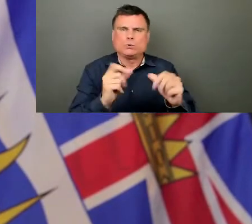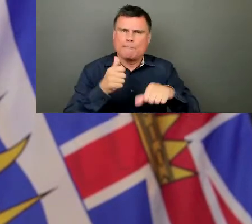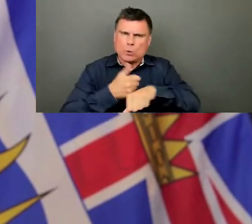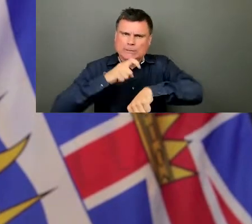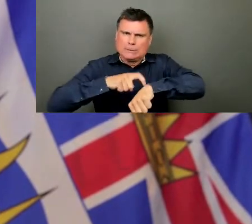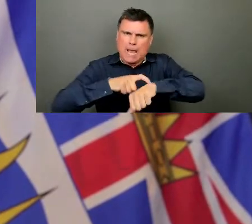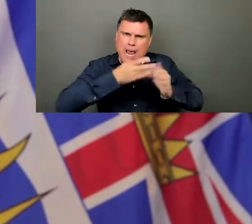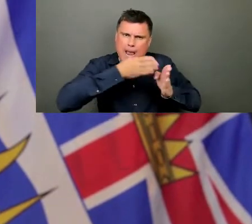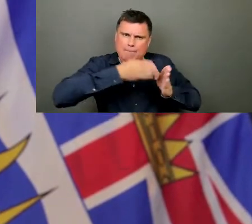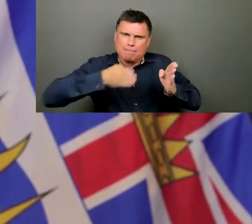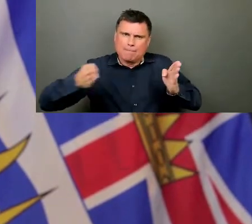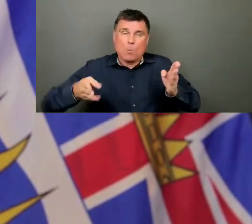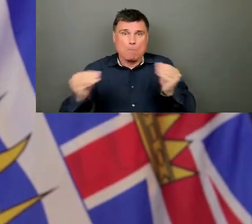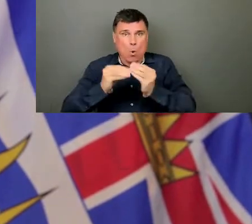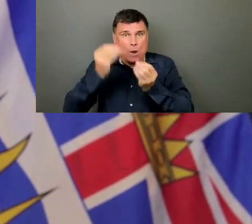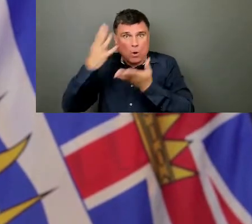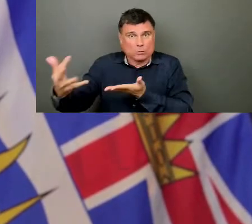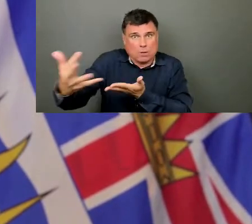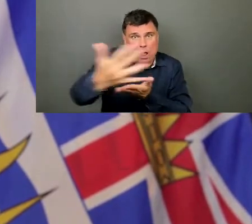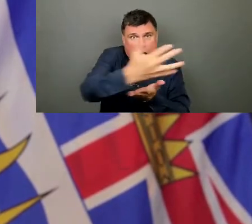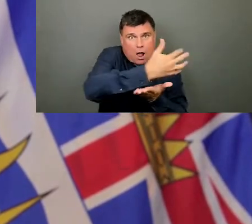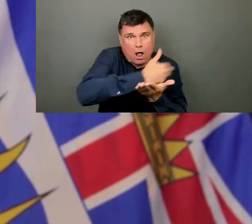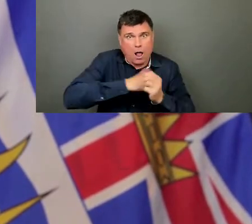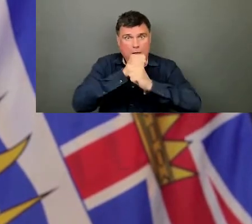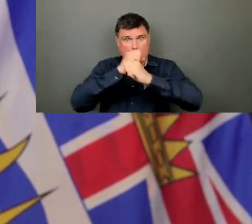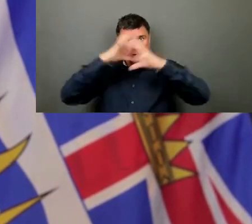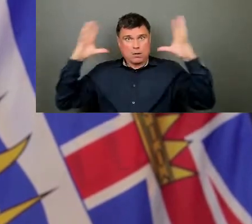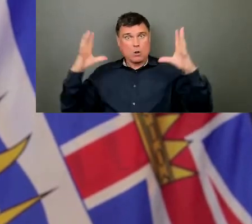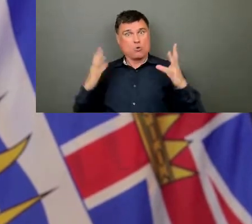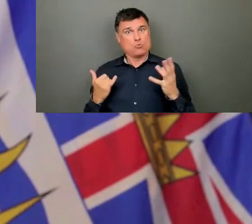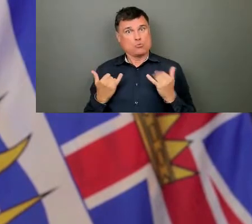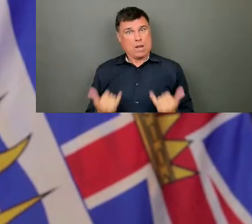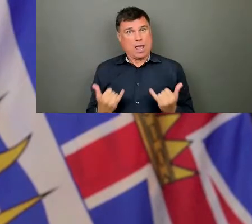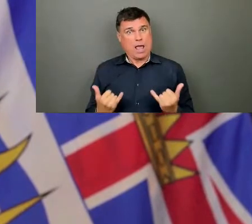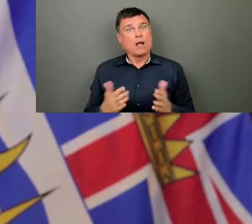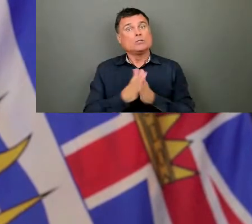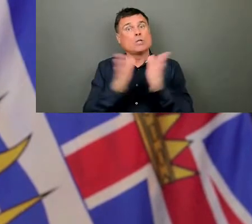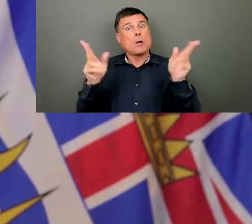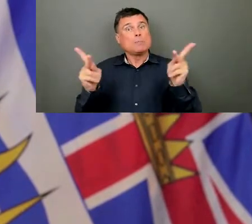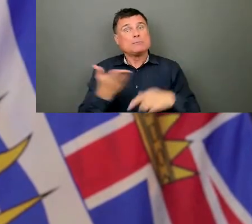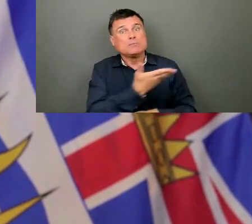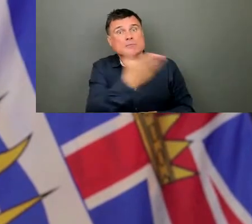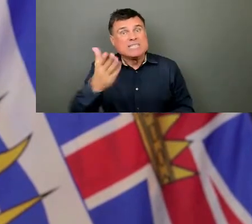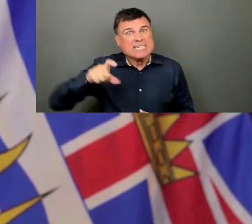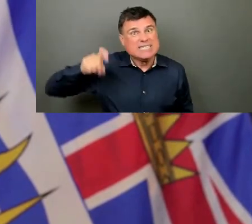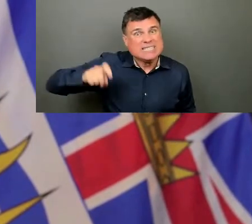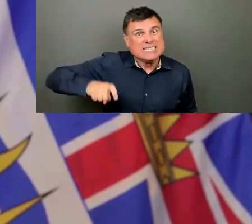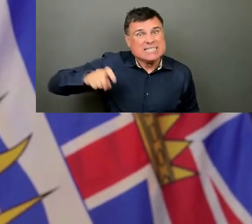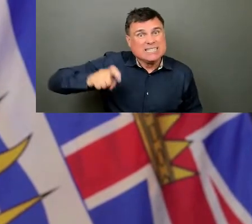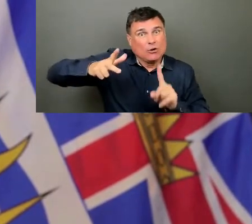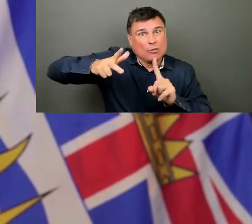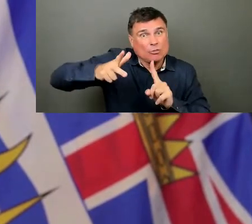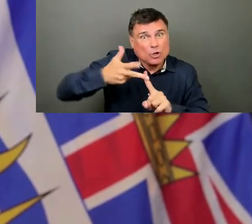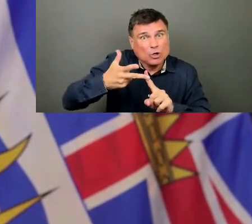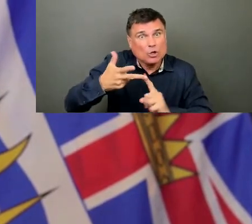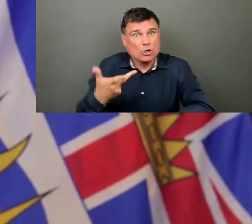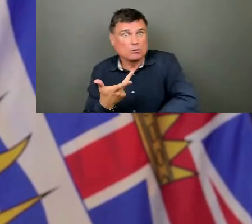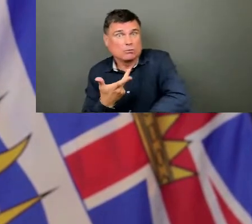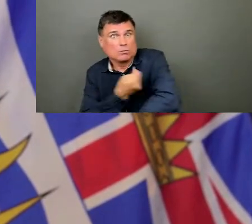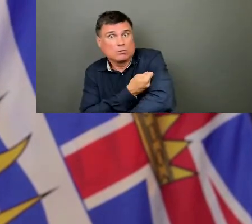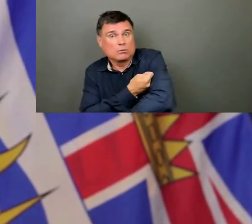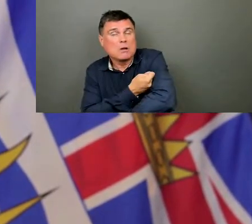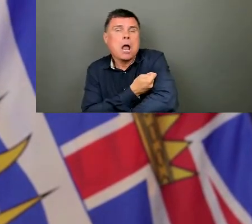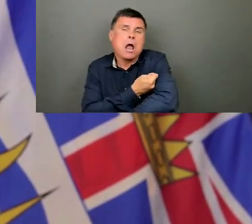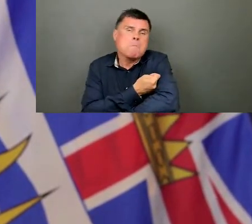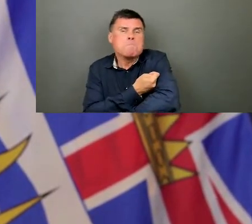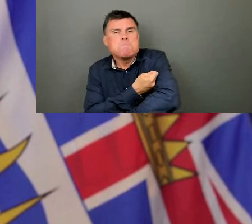third dose, and I know we've seen countries like in Israel, the U.S. has been speculating about, you